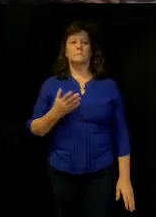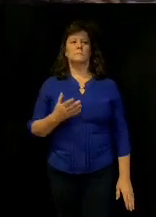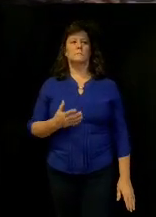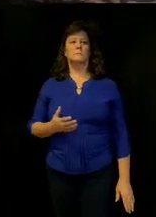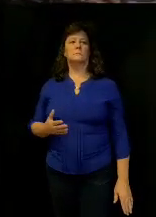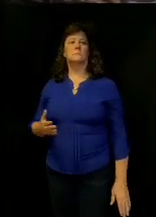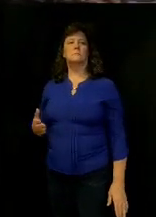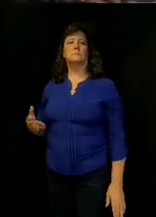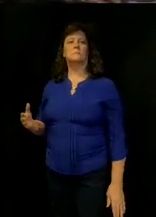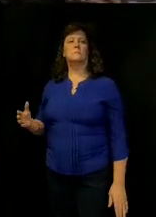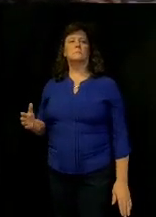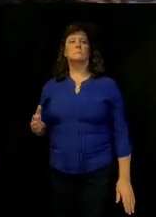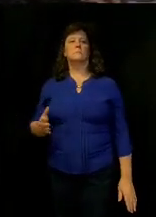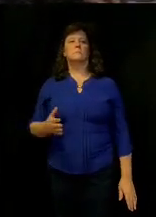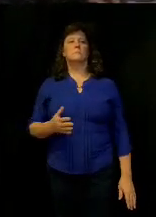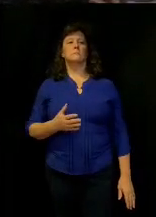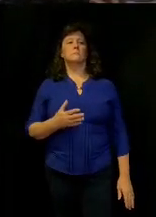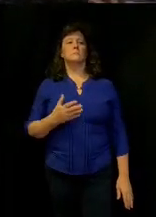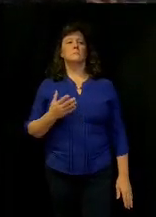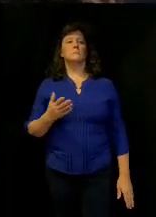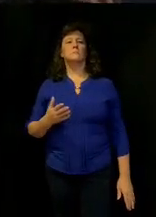family here real quick with me.